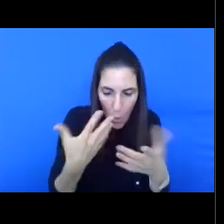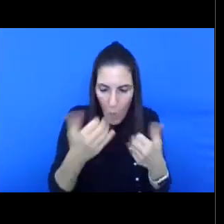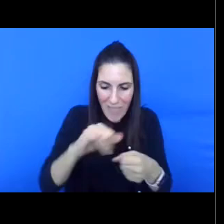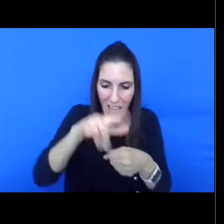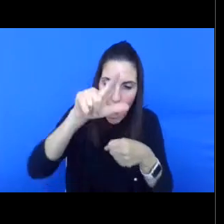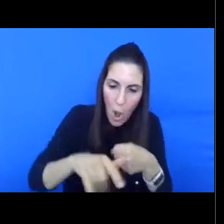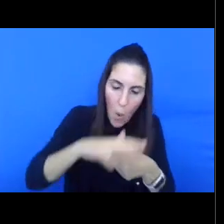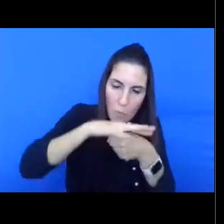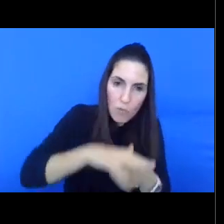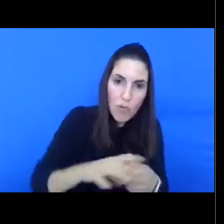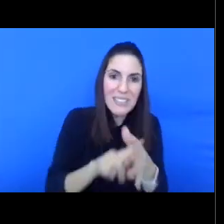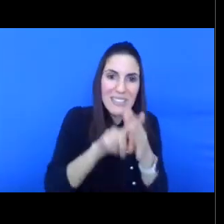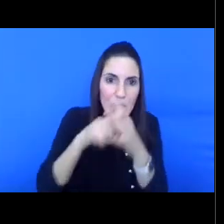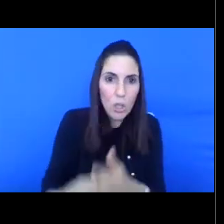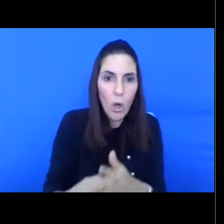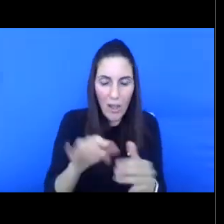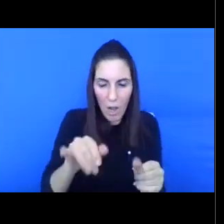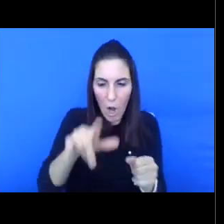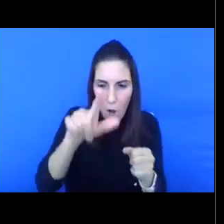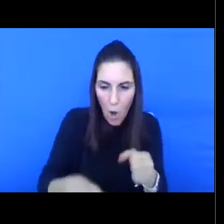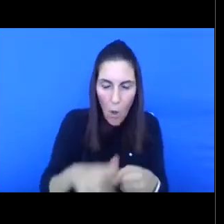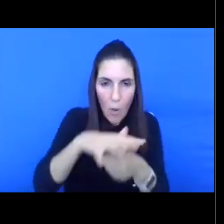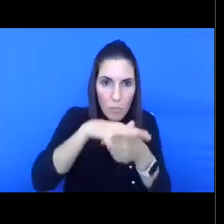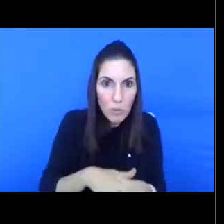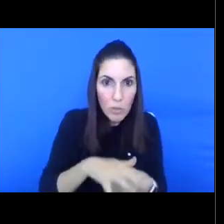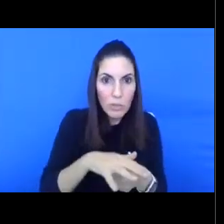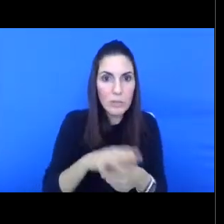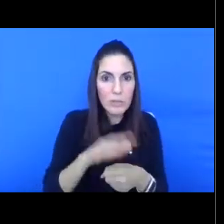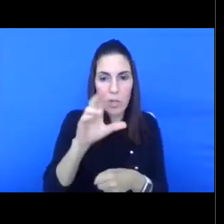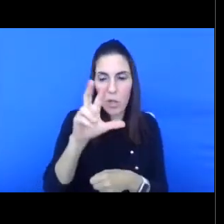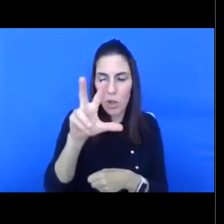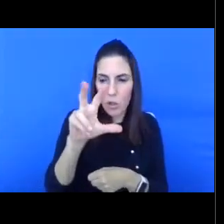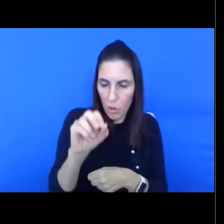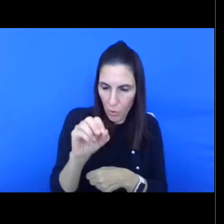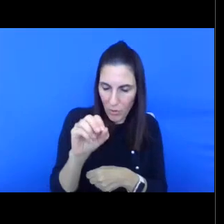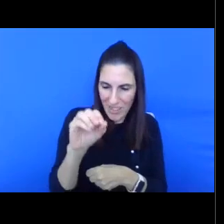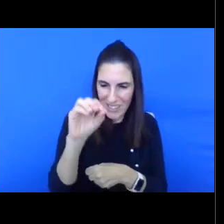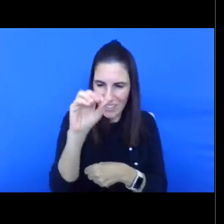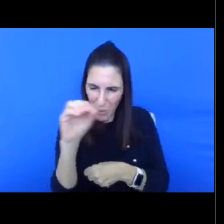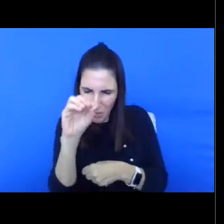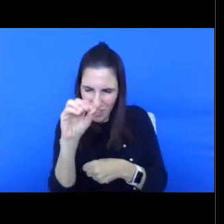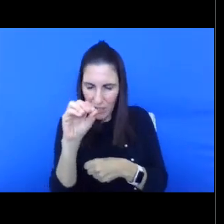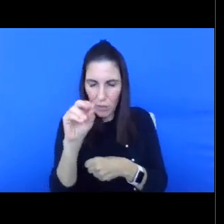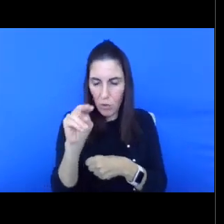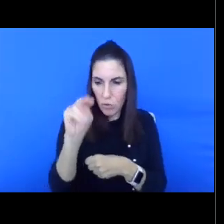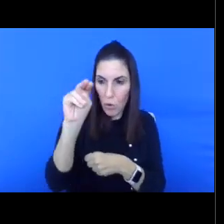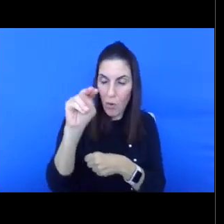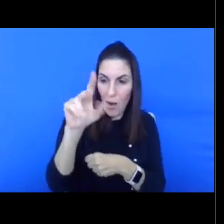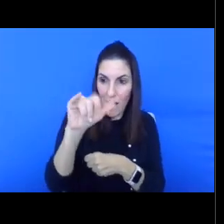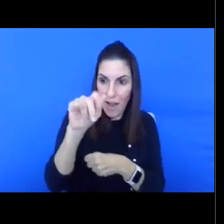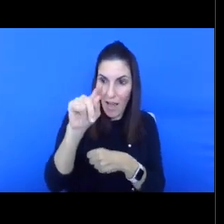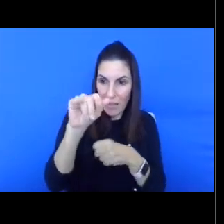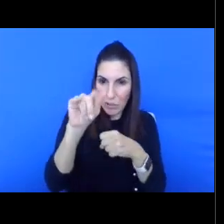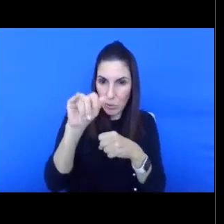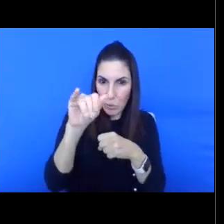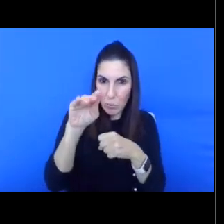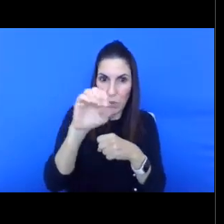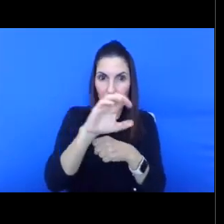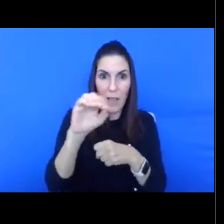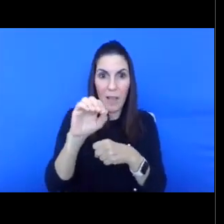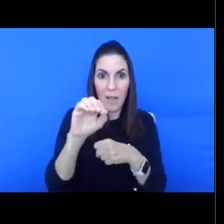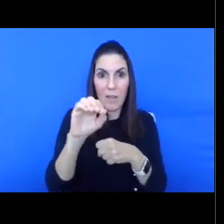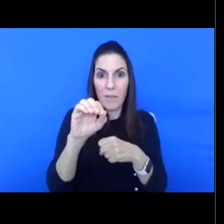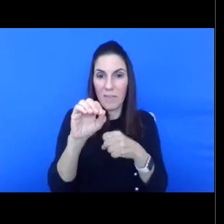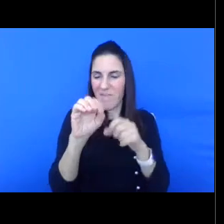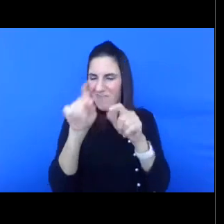at. The low pressure near 30 degrees north latitude and 75 degrees west longitude. That's exactly